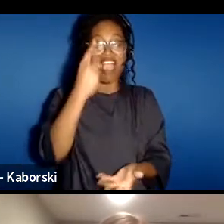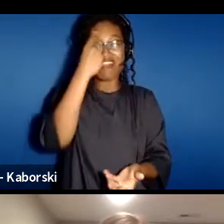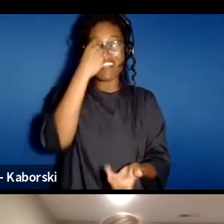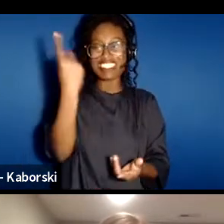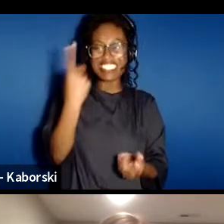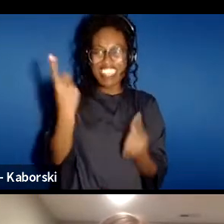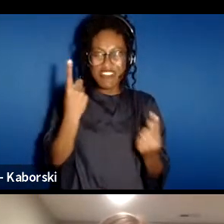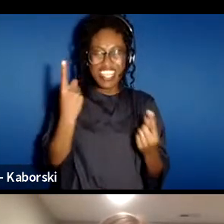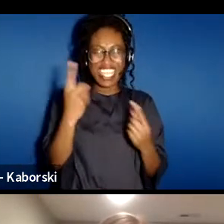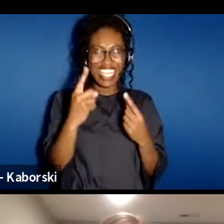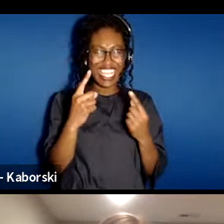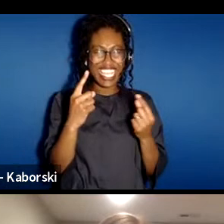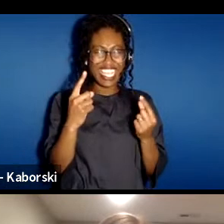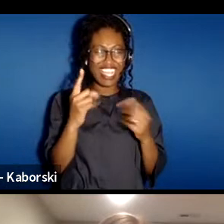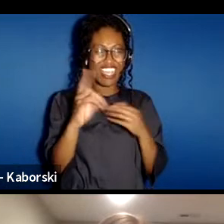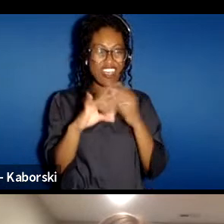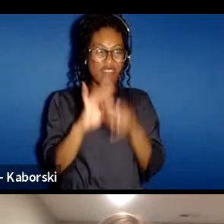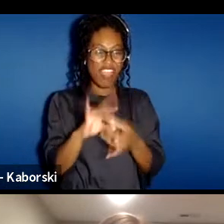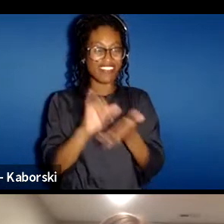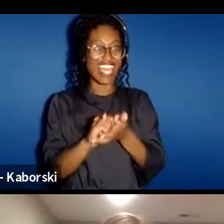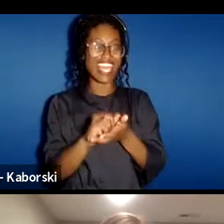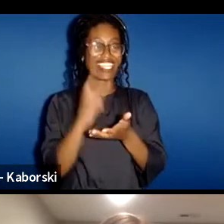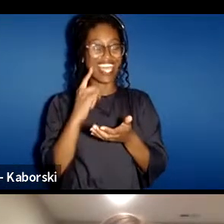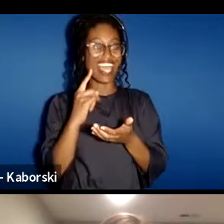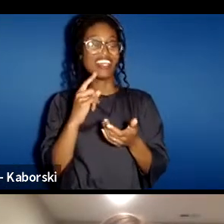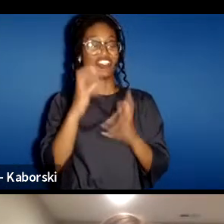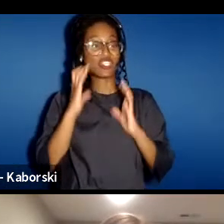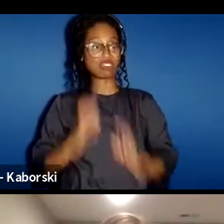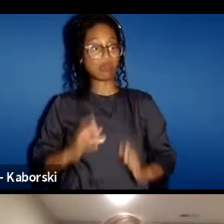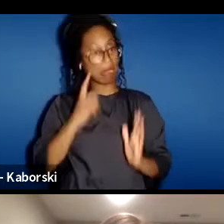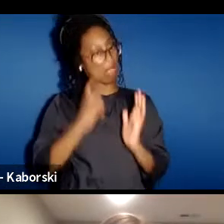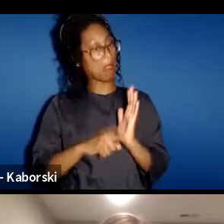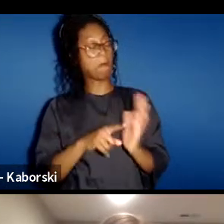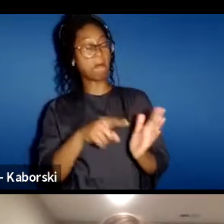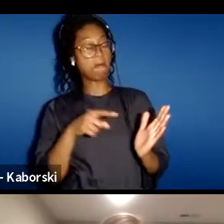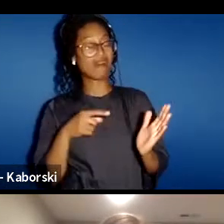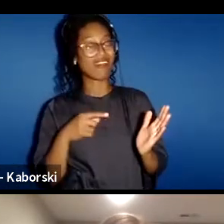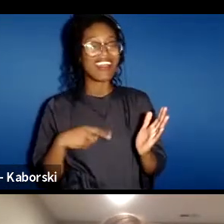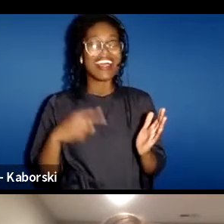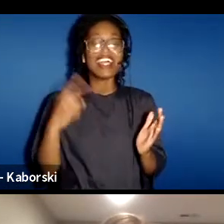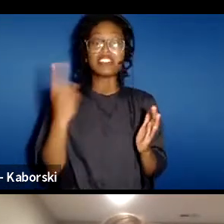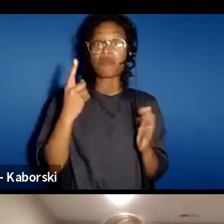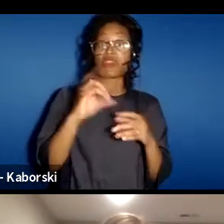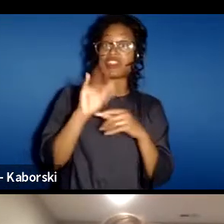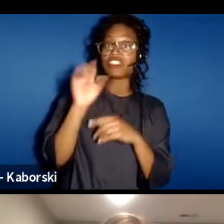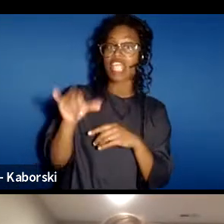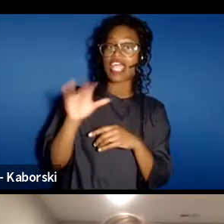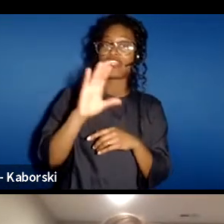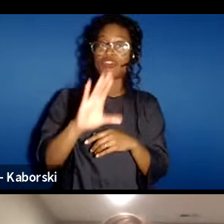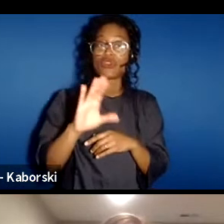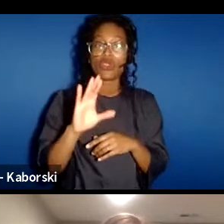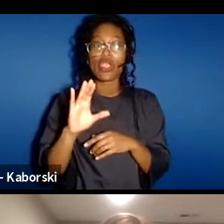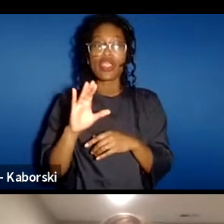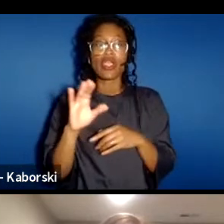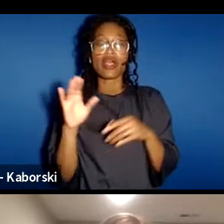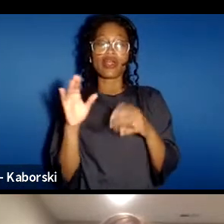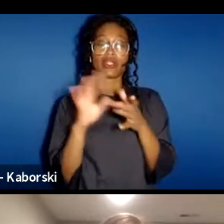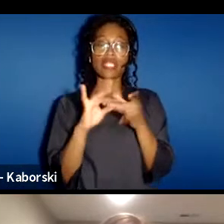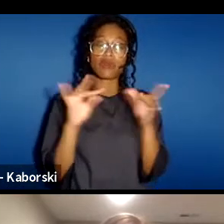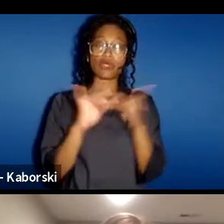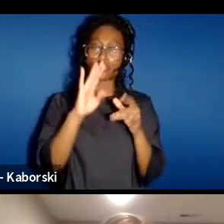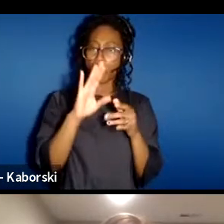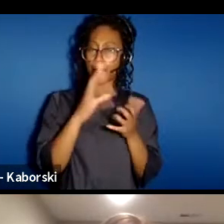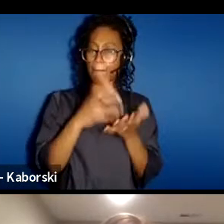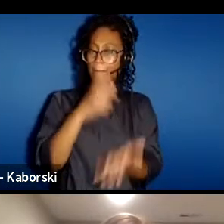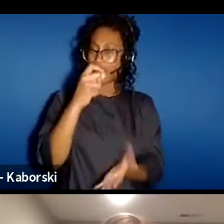of resonates with the consumer. And Jay, I'm sure there's something on the language of your bottle, I'm not familiar with it that well, that sort of harkens to